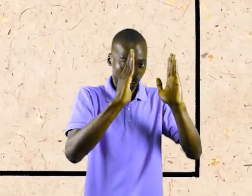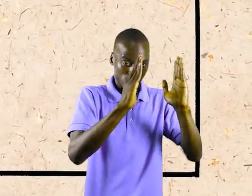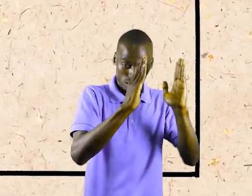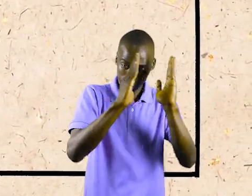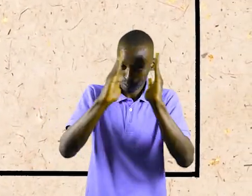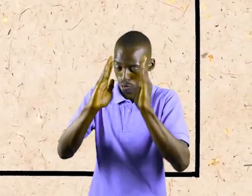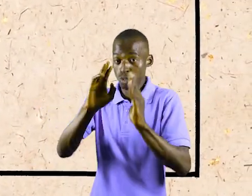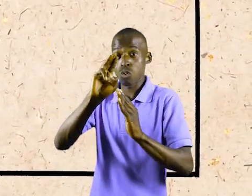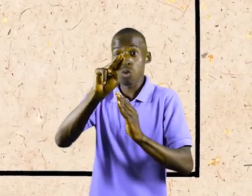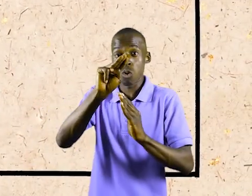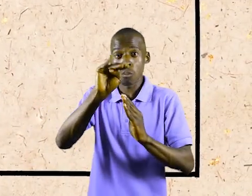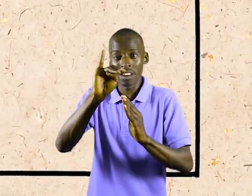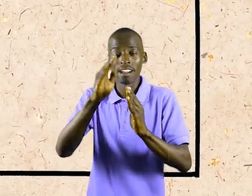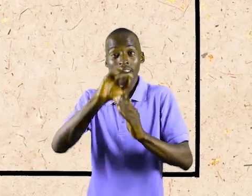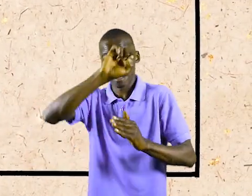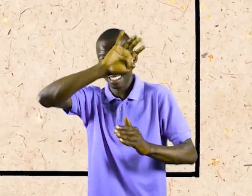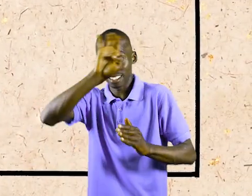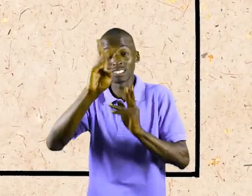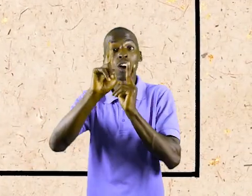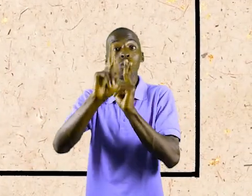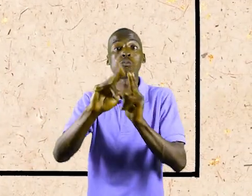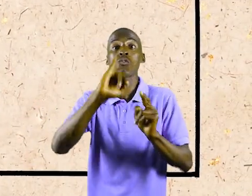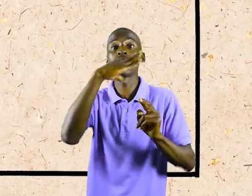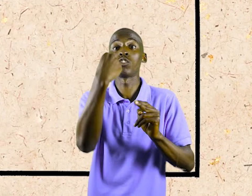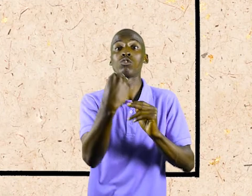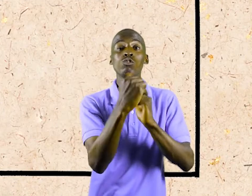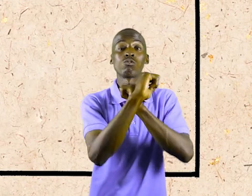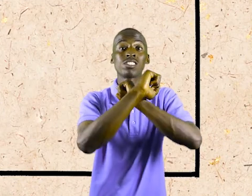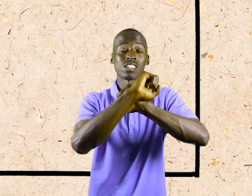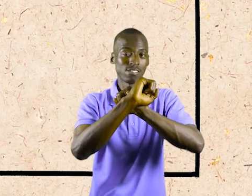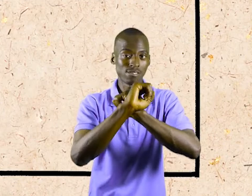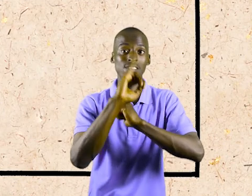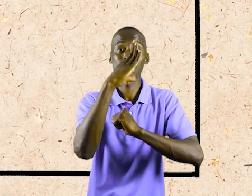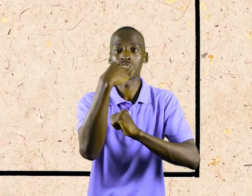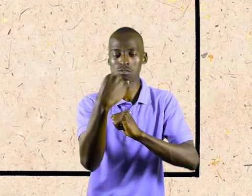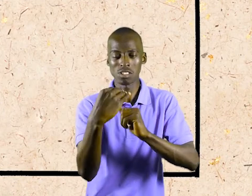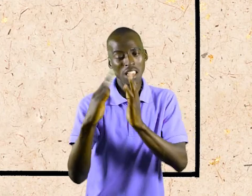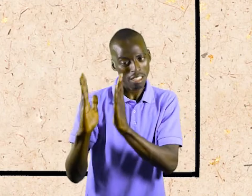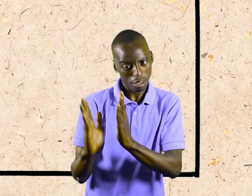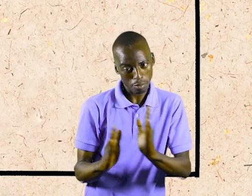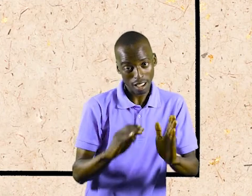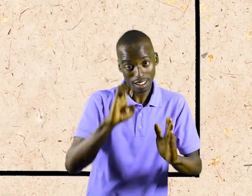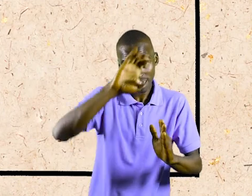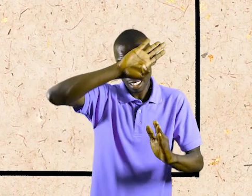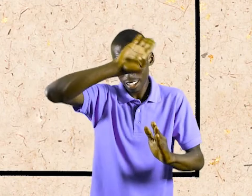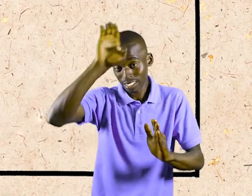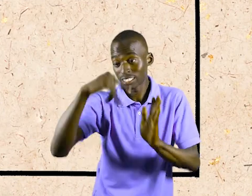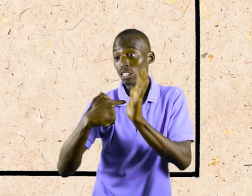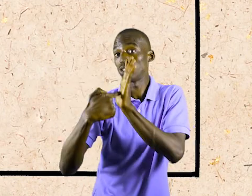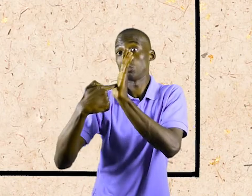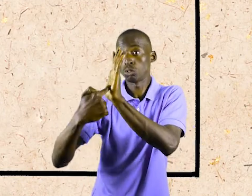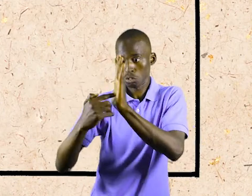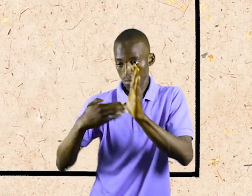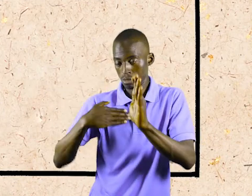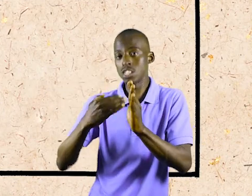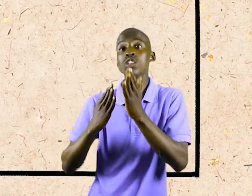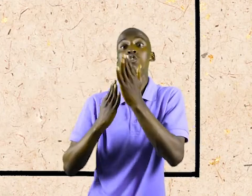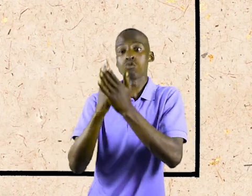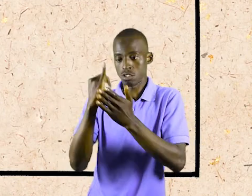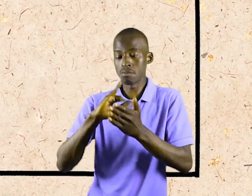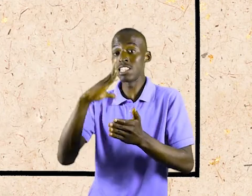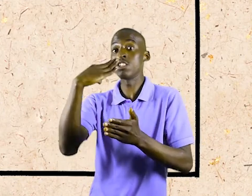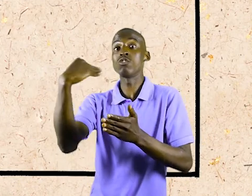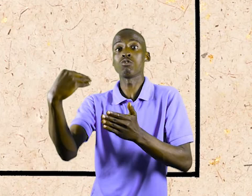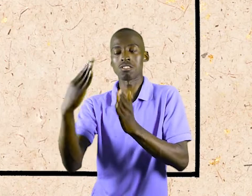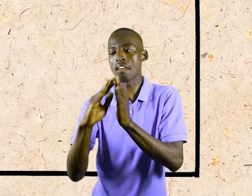and Esther, who are the only hope for the Jewish people. They make a plan that Esther's going to reveal her Jewish identity to the king